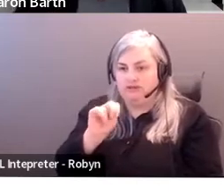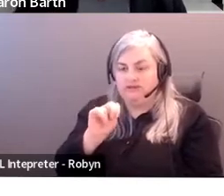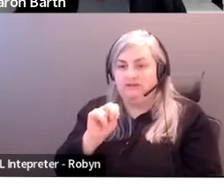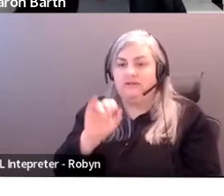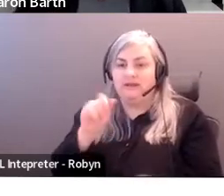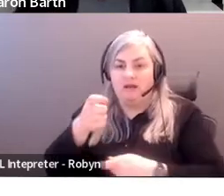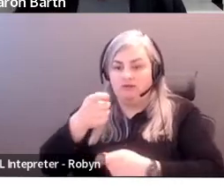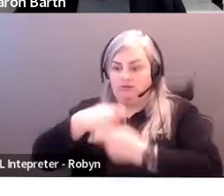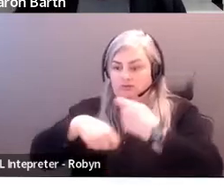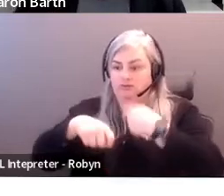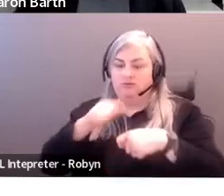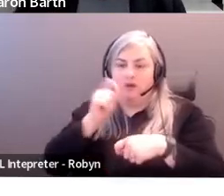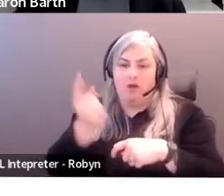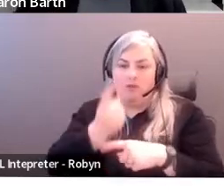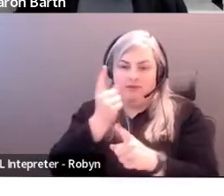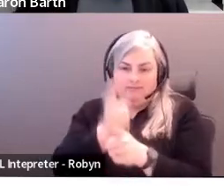correct, right?